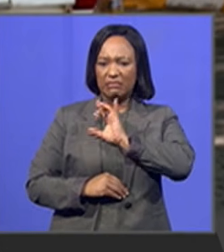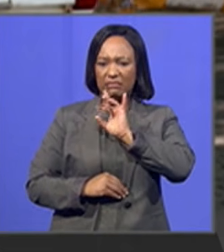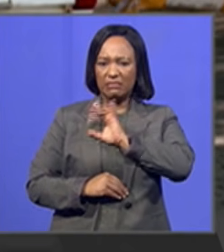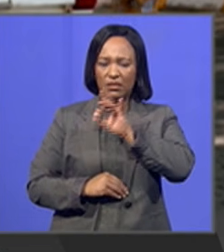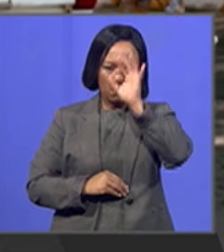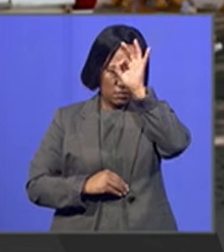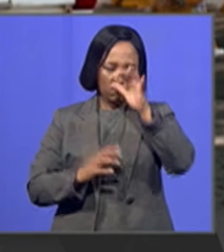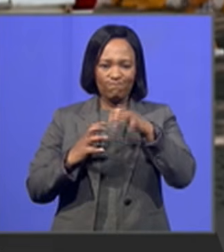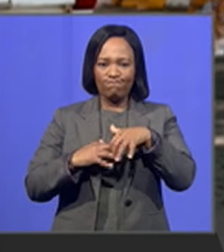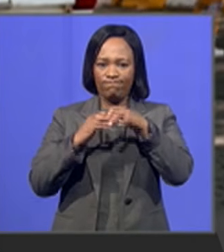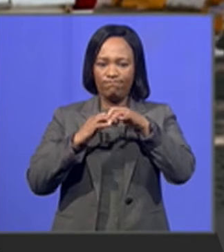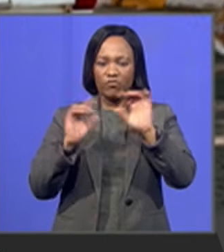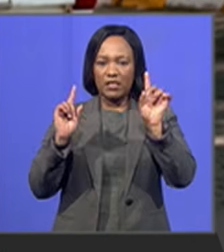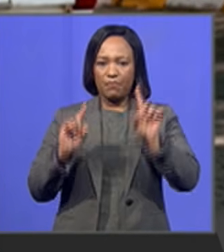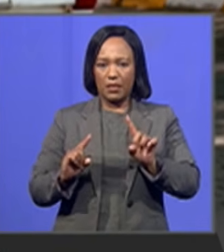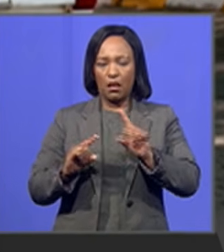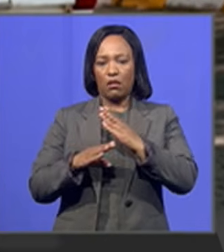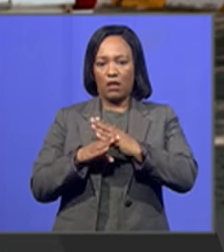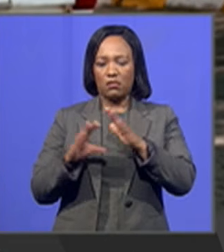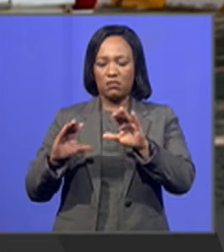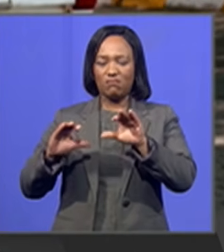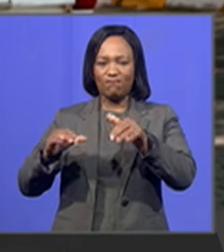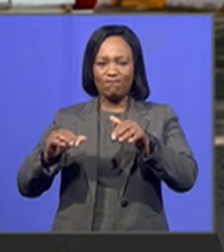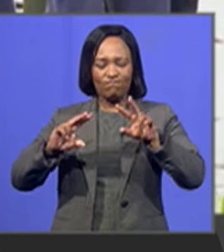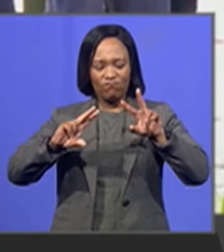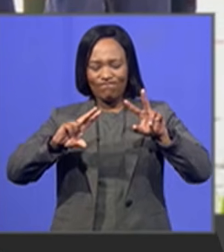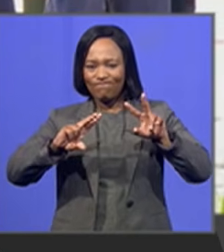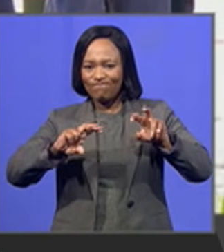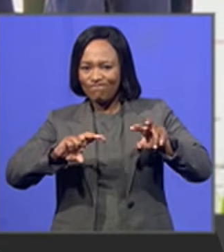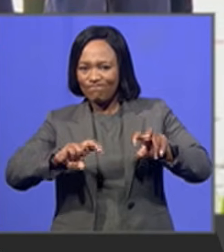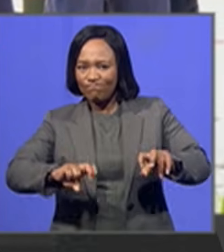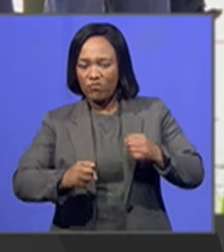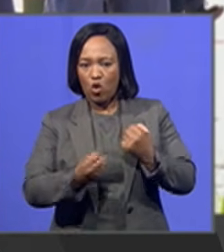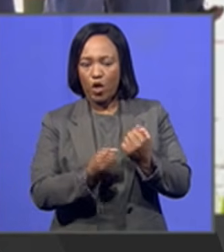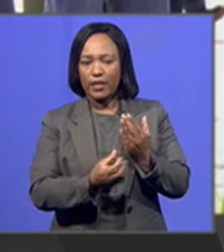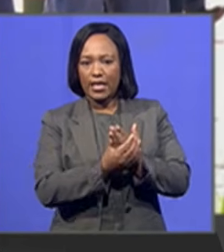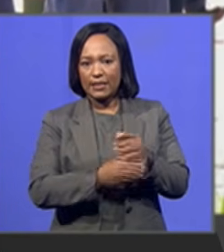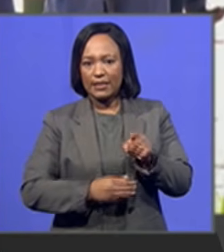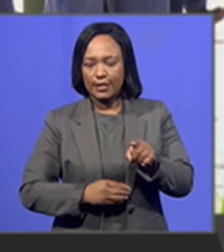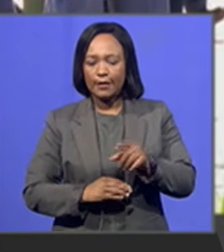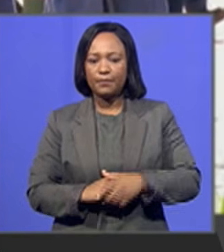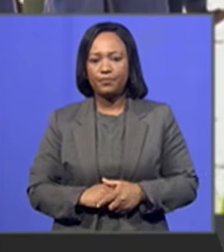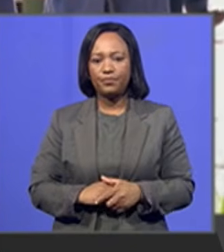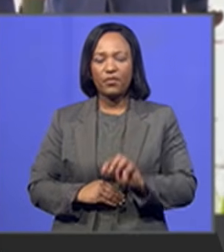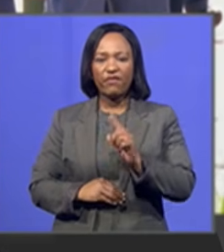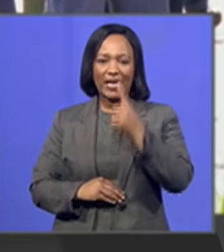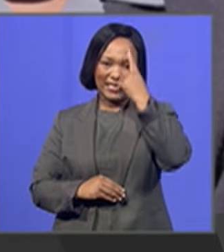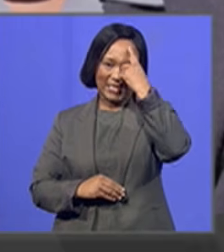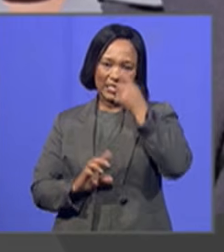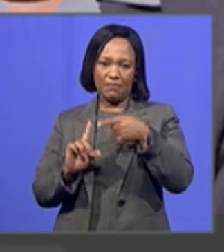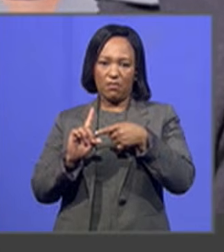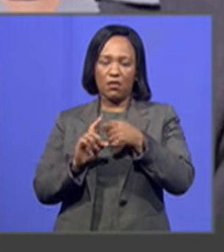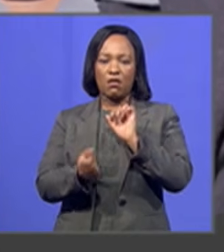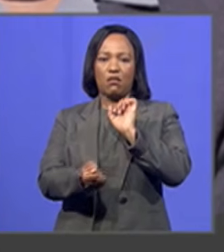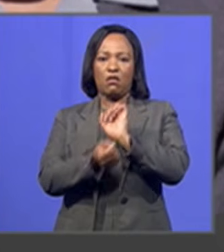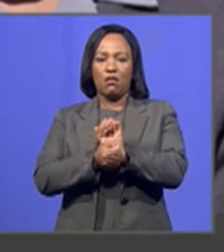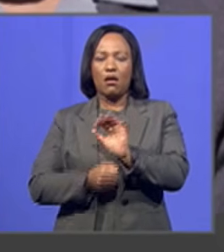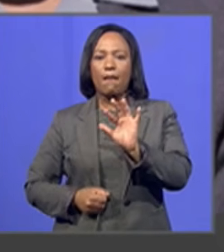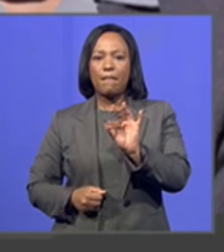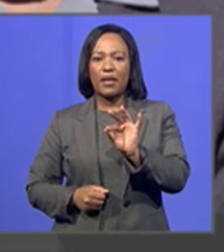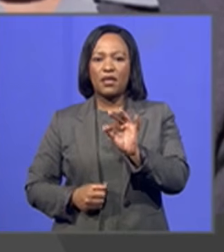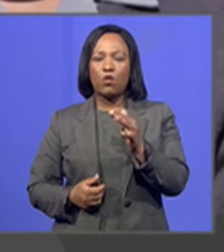theha sehlopha se ikgethang hore se etse dipatlisiso nyeweng ena. The first suspect was arrested on Monday